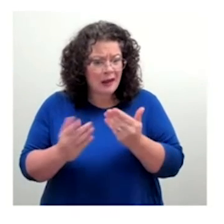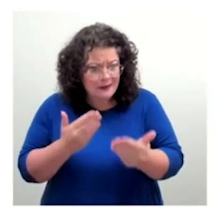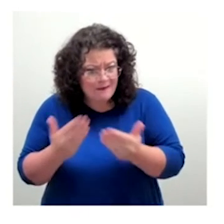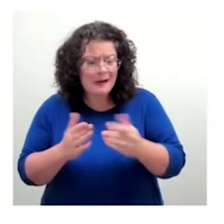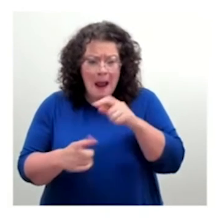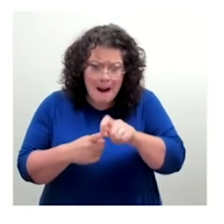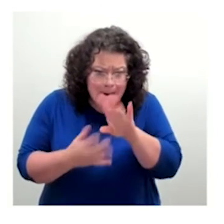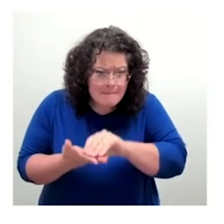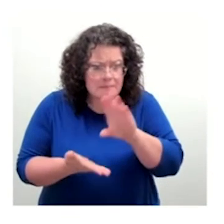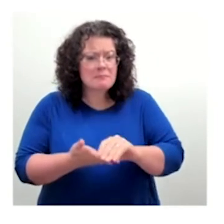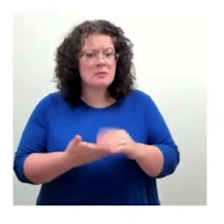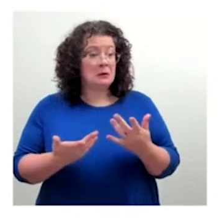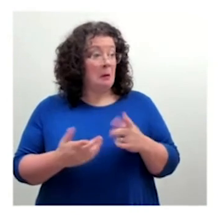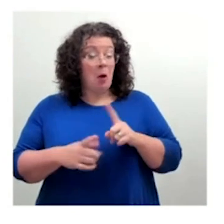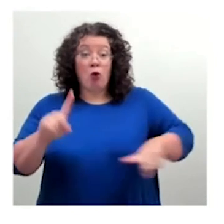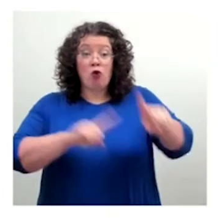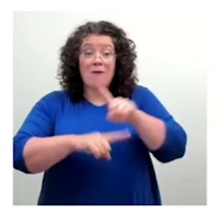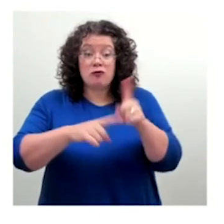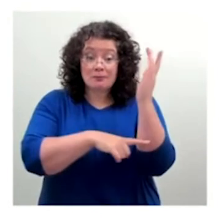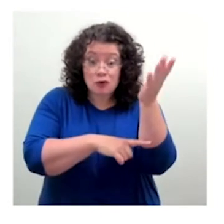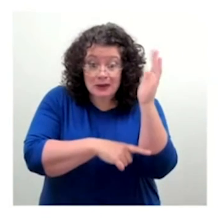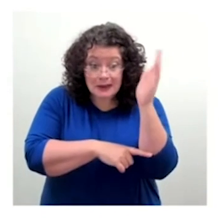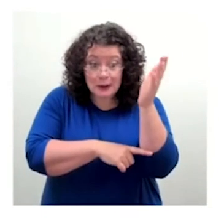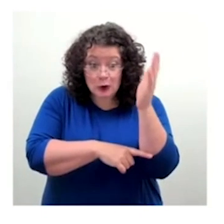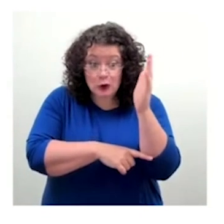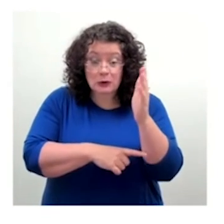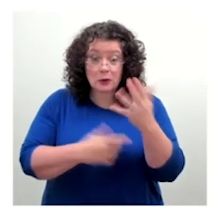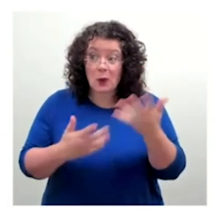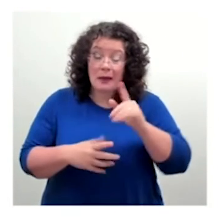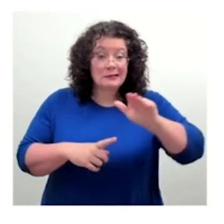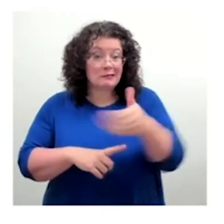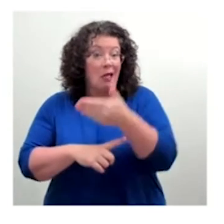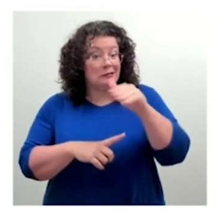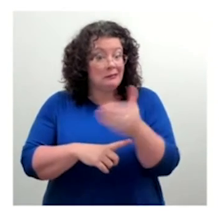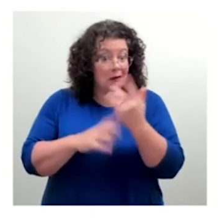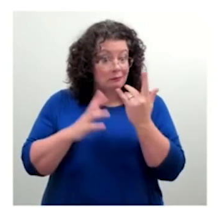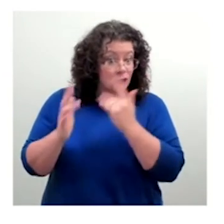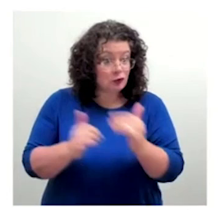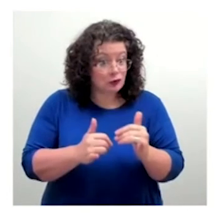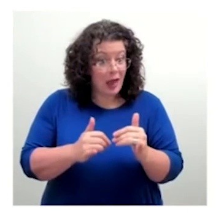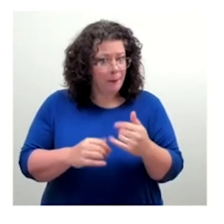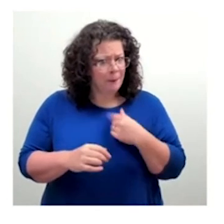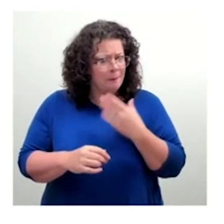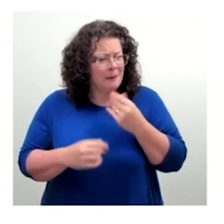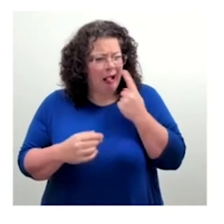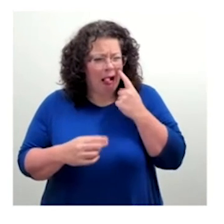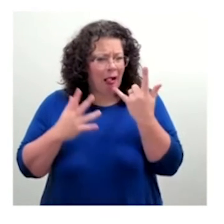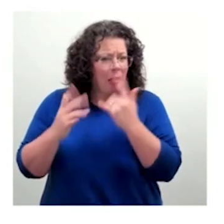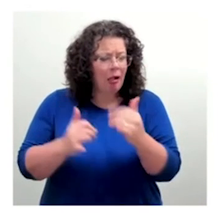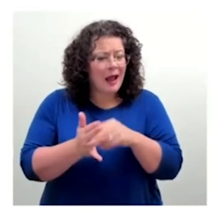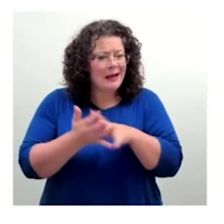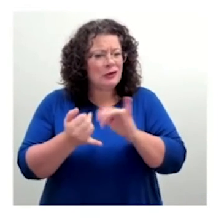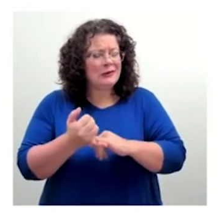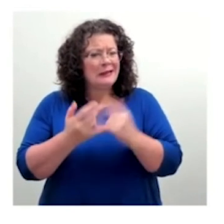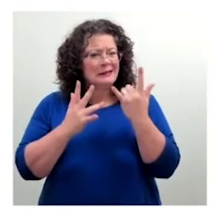ought to pass the AAA level. And so this blurring is at the AAA level. And you can see the venue check-in, that QR